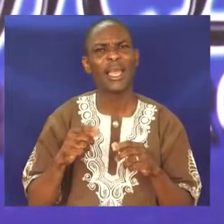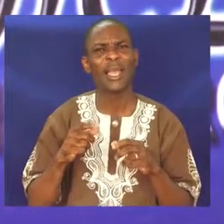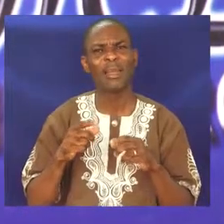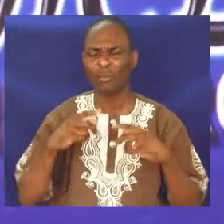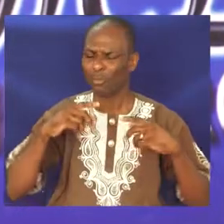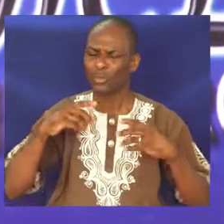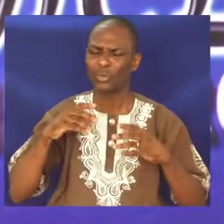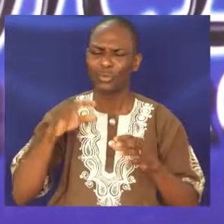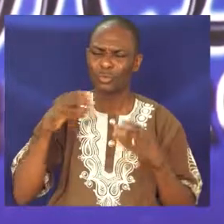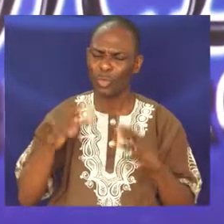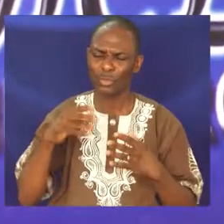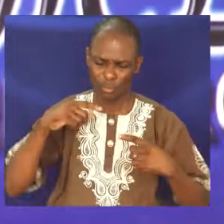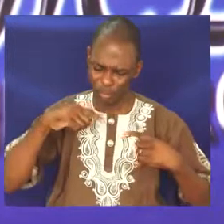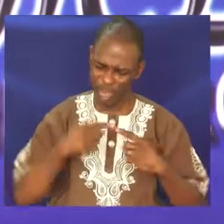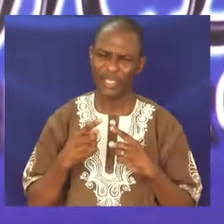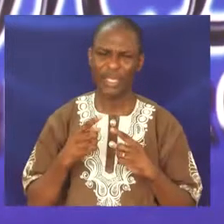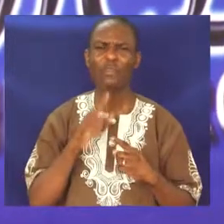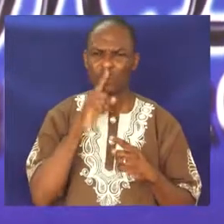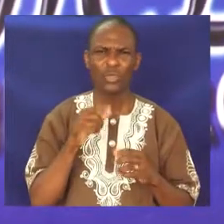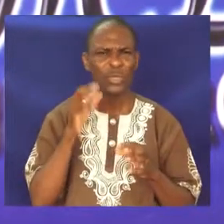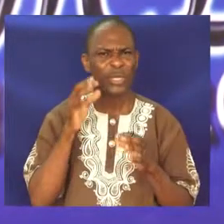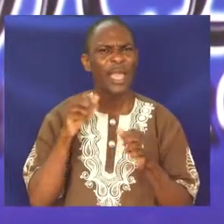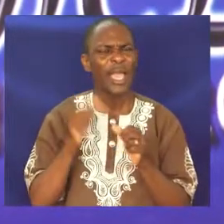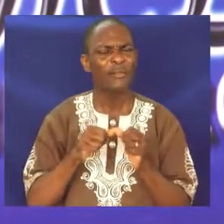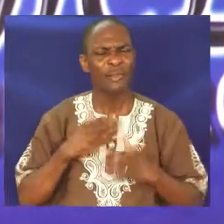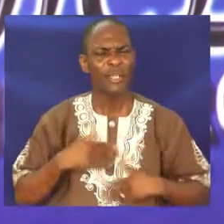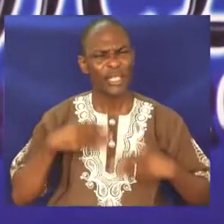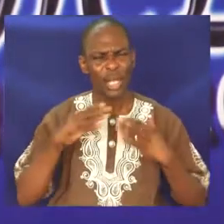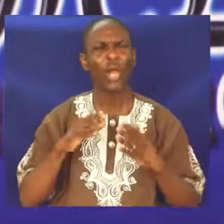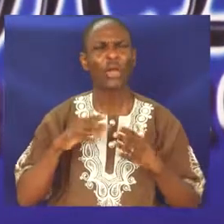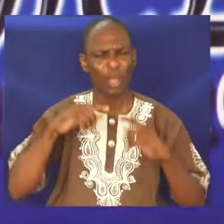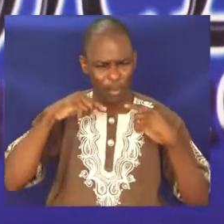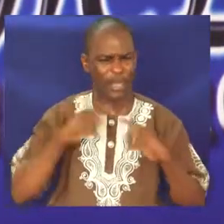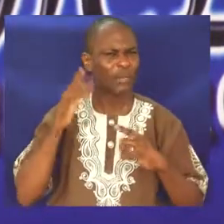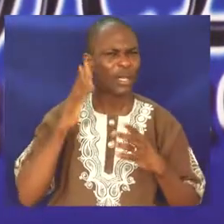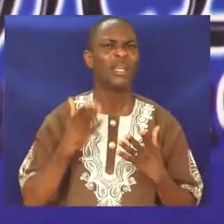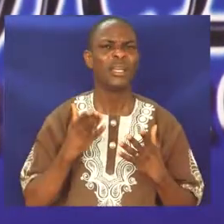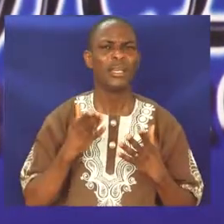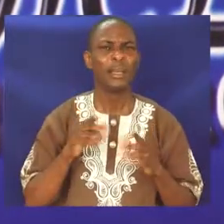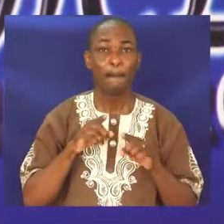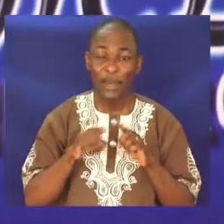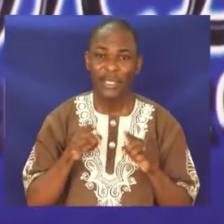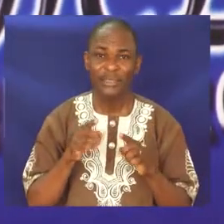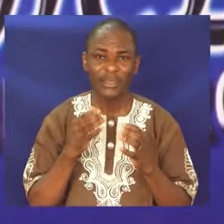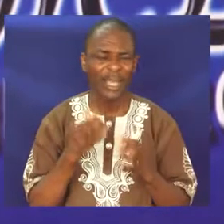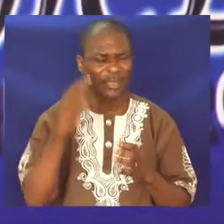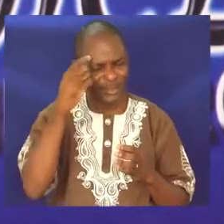ye oya na nso sa medwene sa ade no ho wi a na ma san badwene ho se na se president mahama eko ba